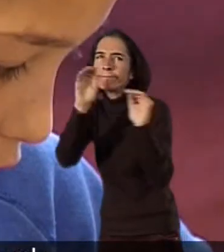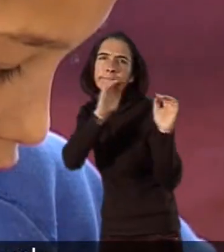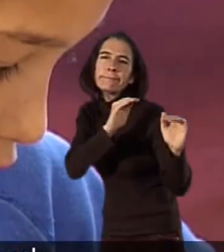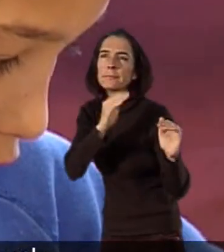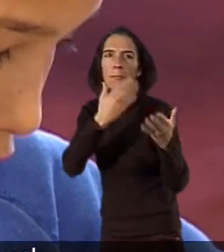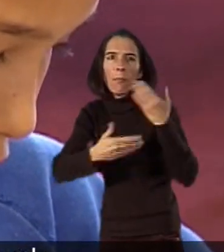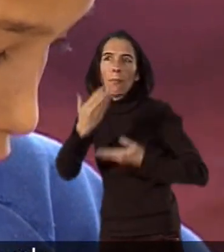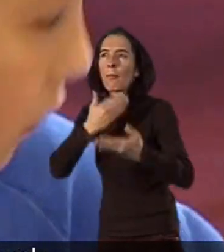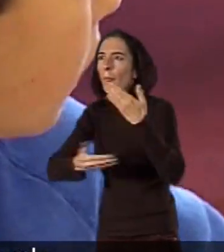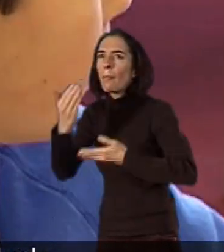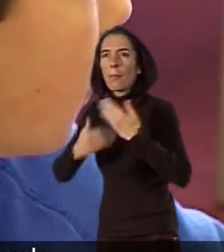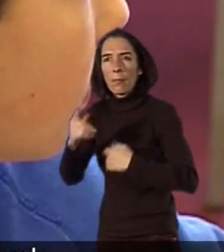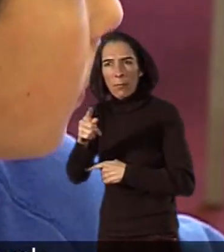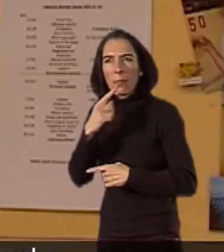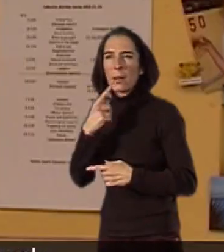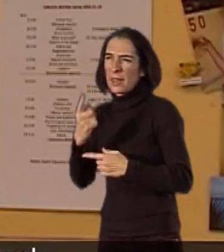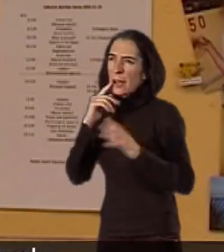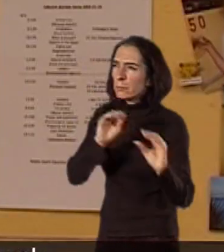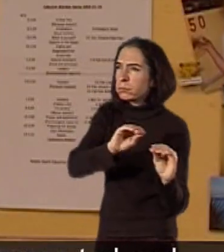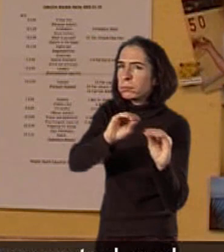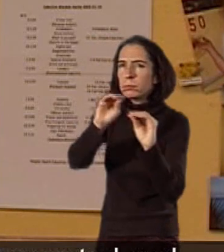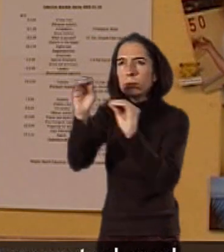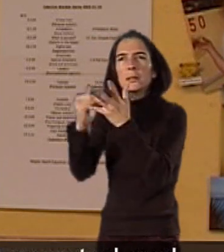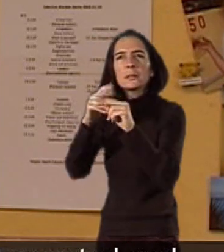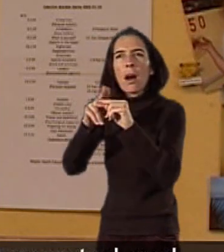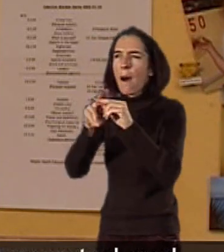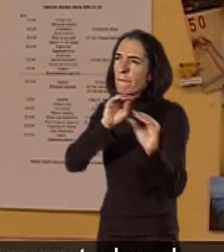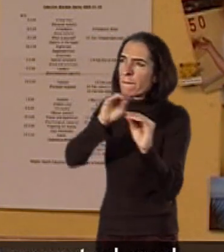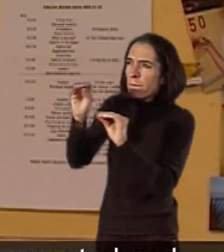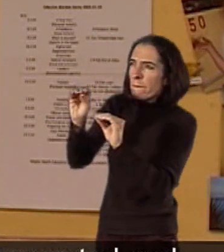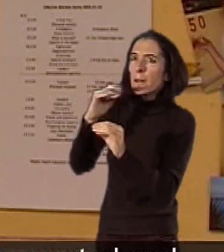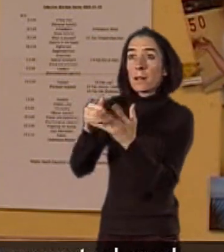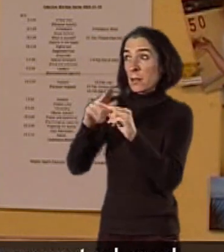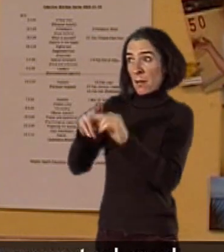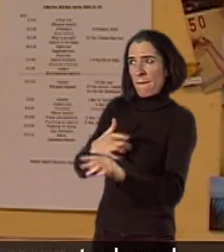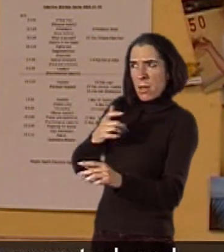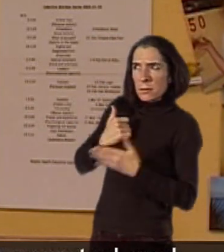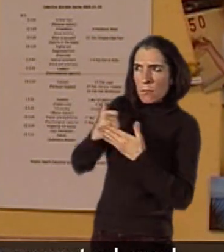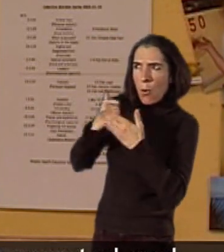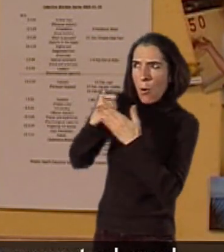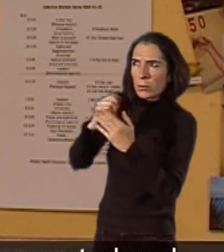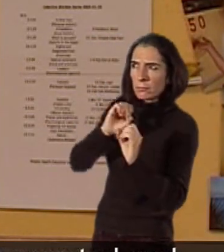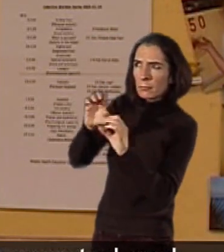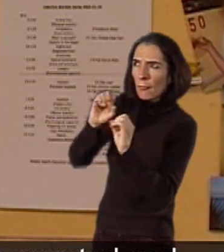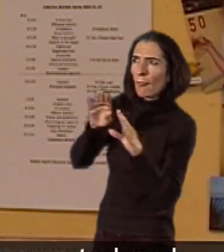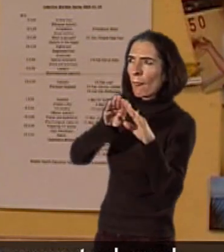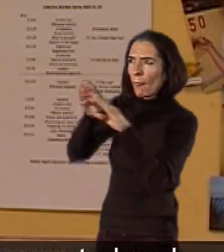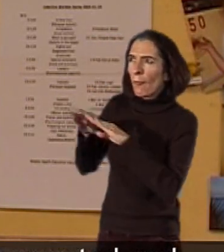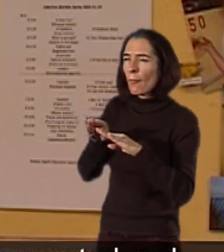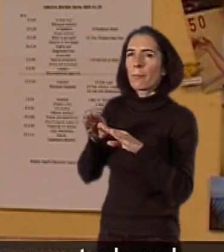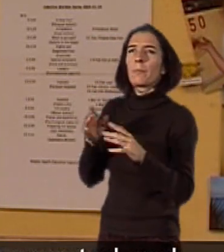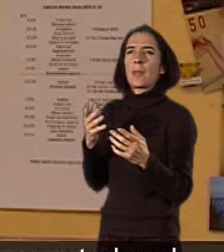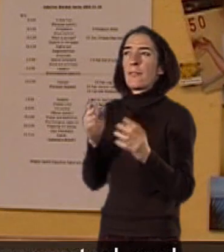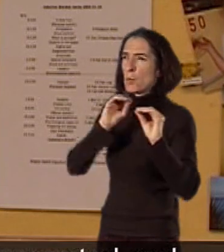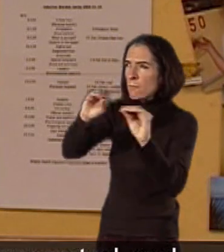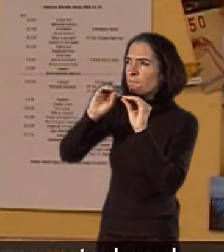you can try and train your staff and make sure that they actually feel supported. And I always say that if you support